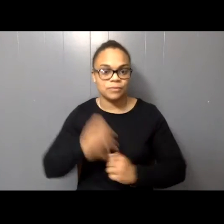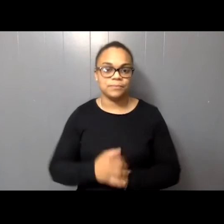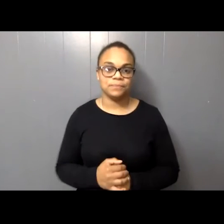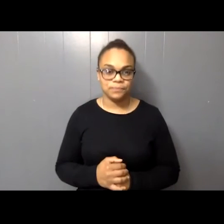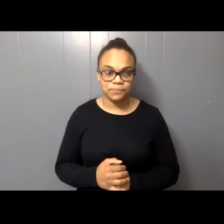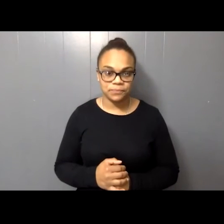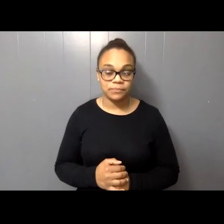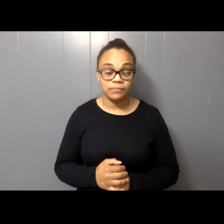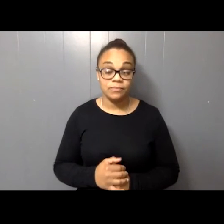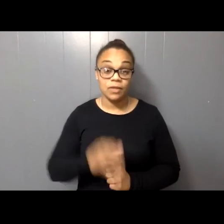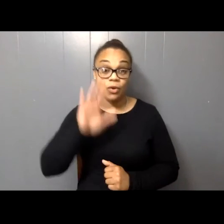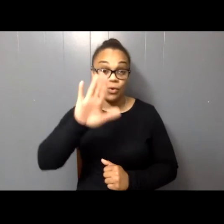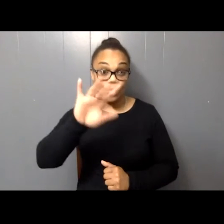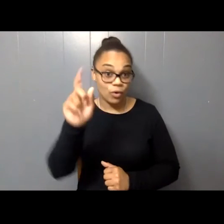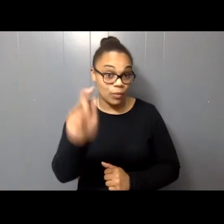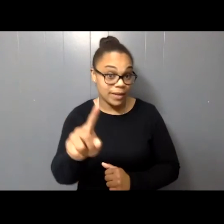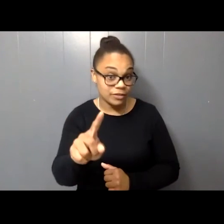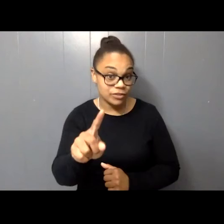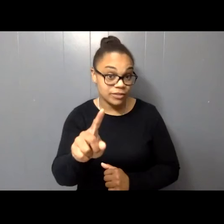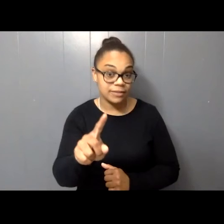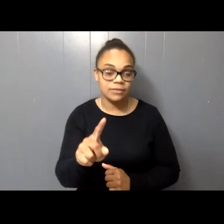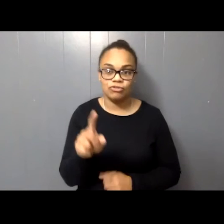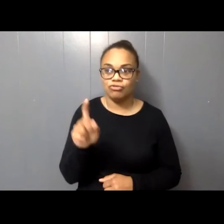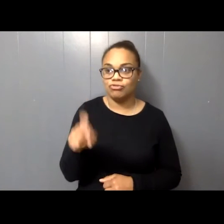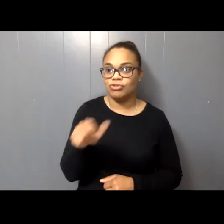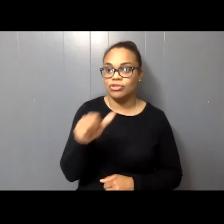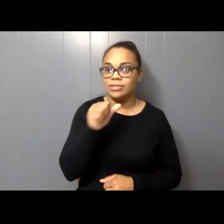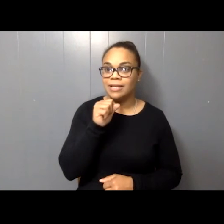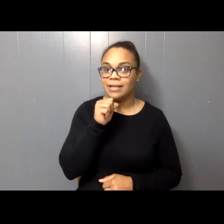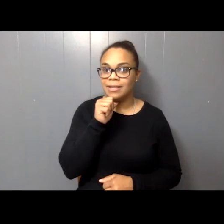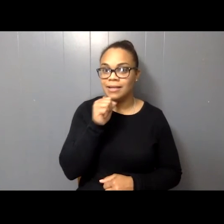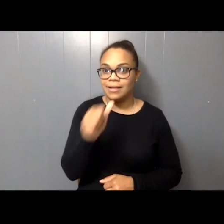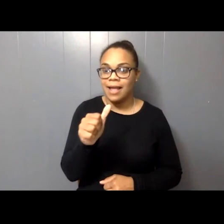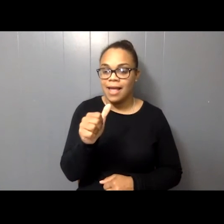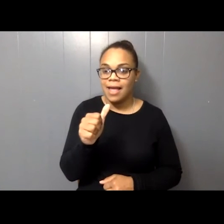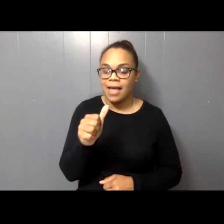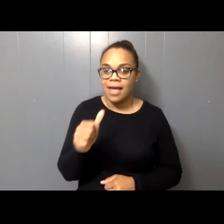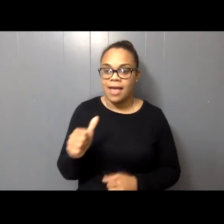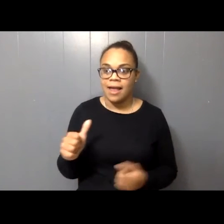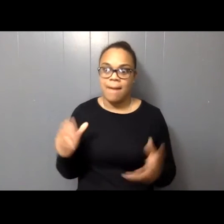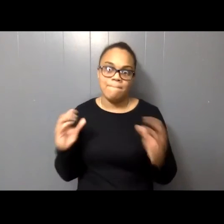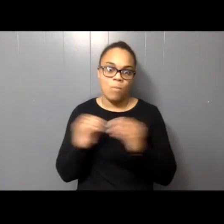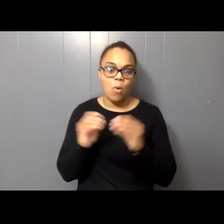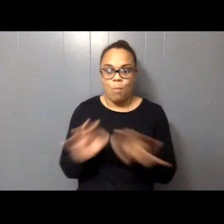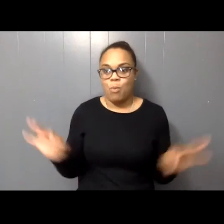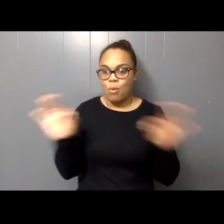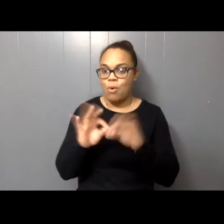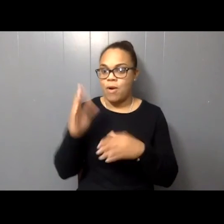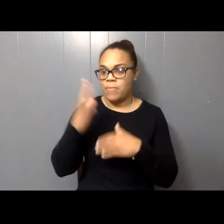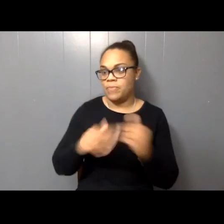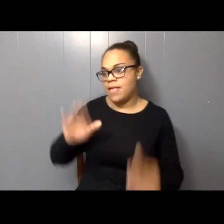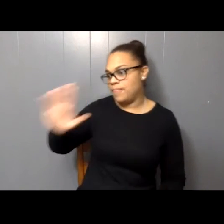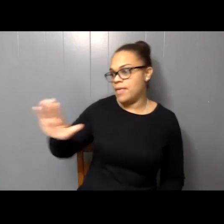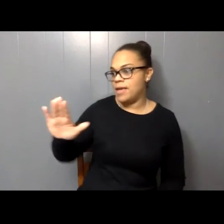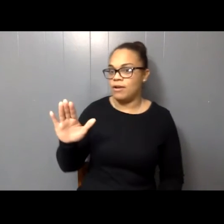your questions should not be more important than their feelings and their comfortableness. And so